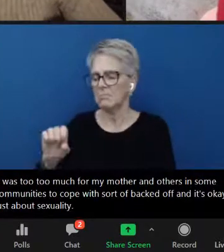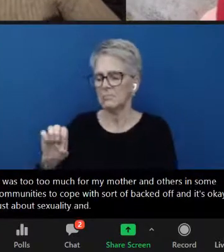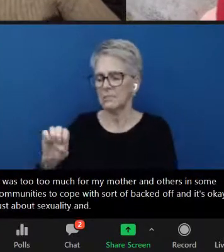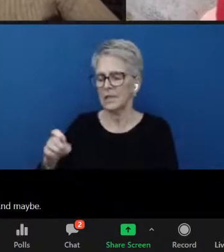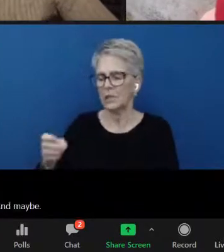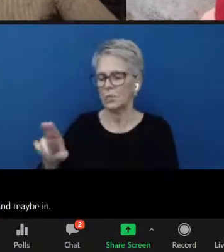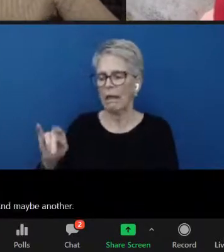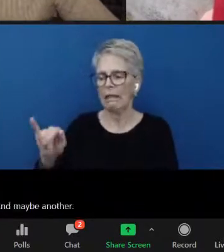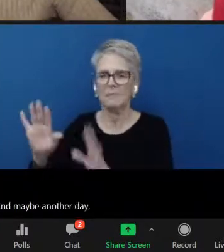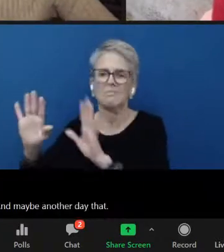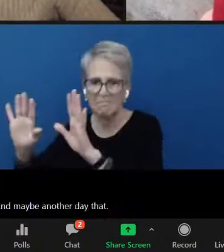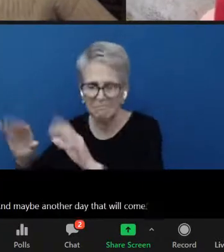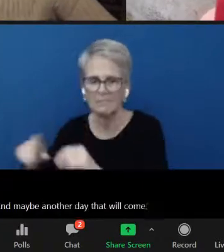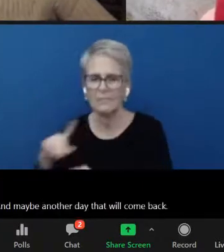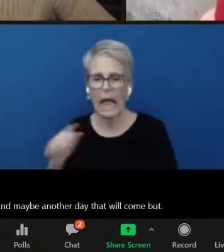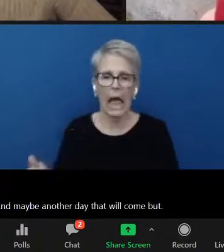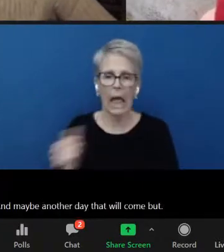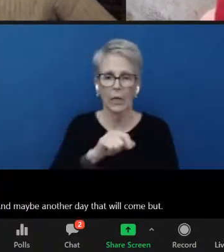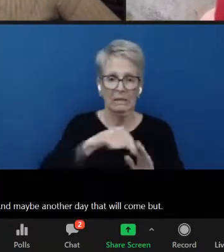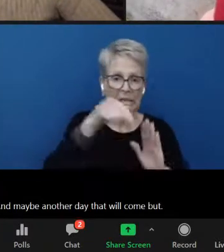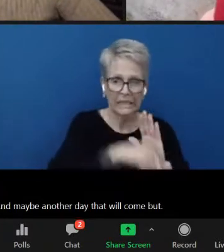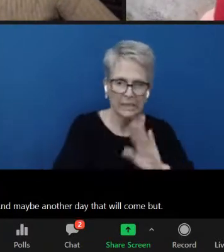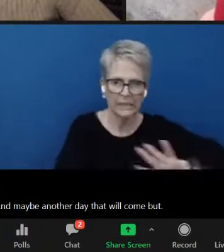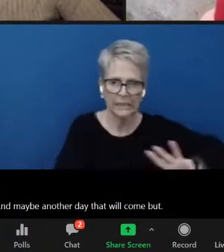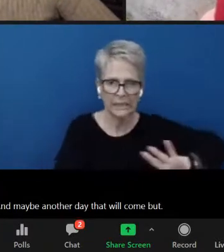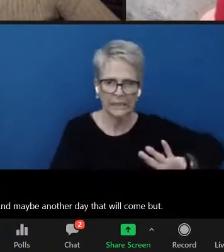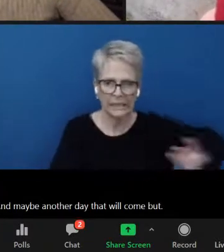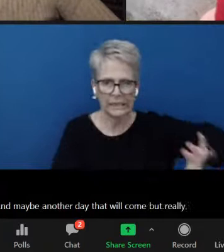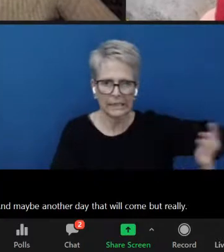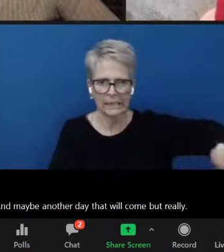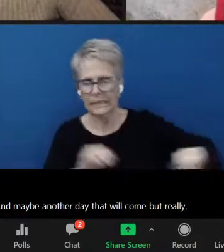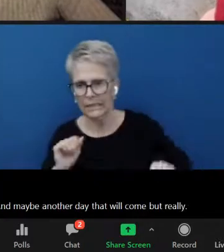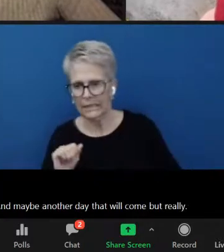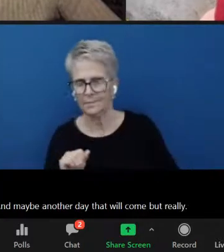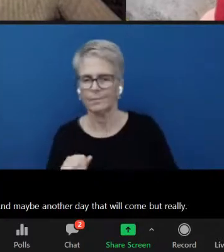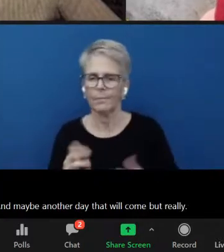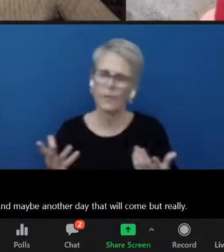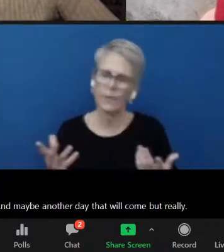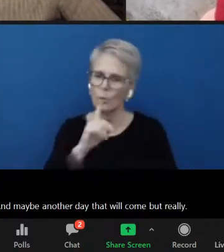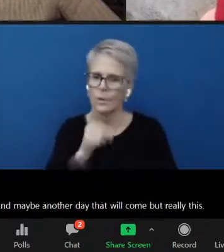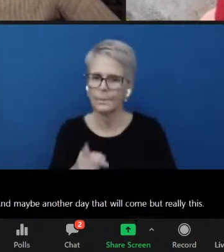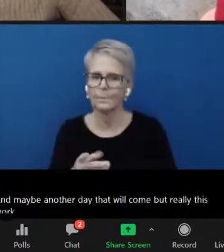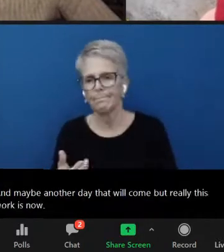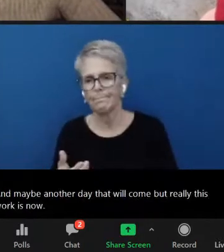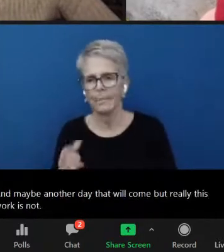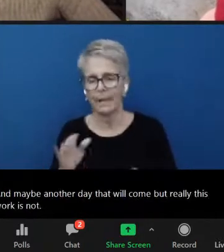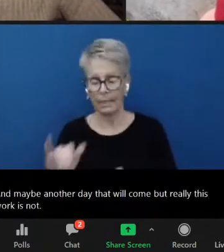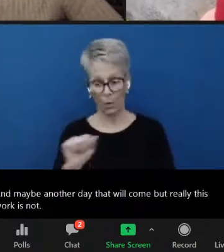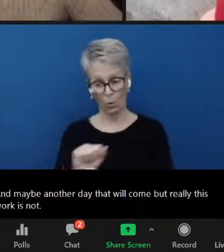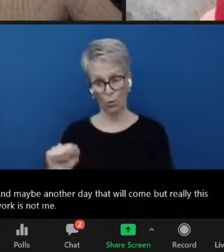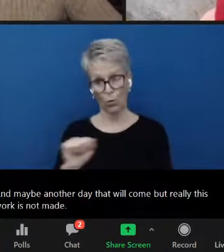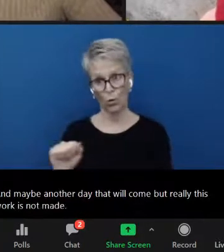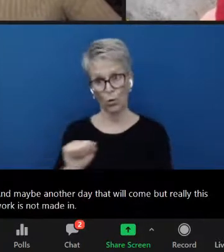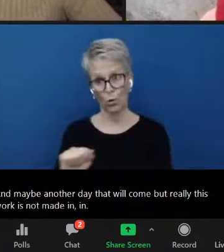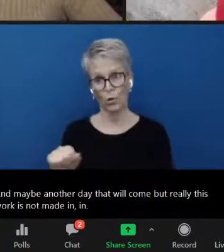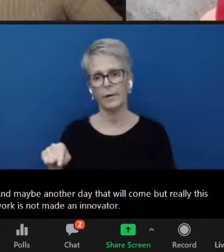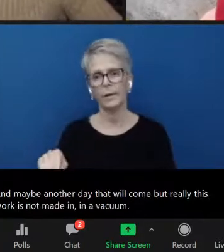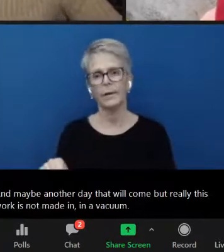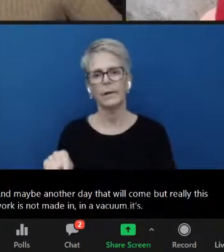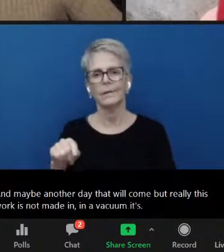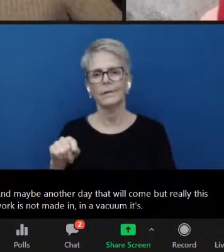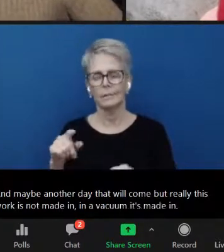and maybe another day that will come, but really this work is not made in a